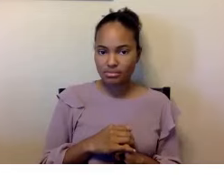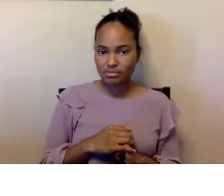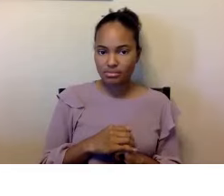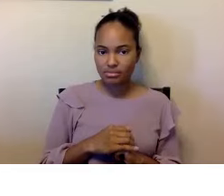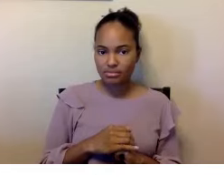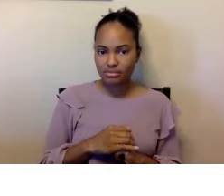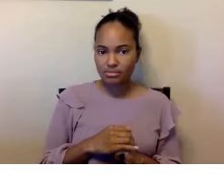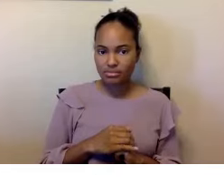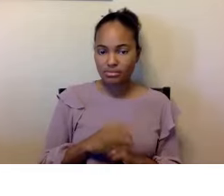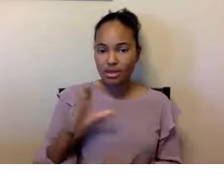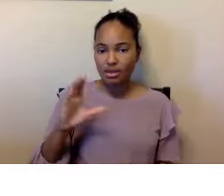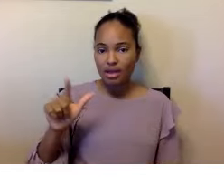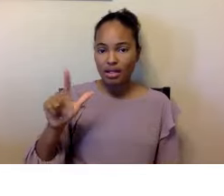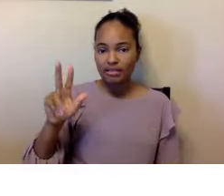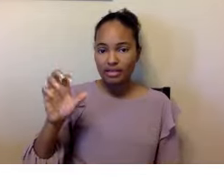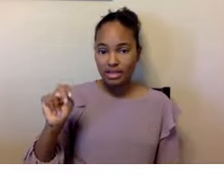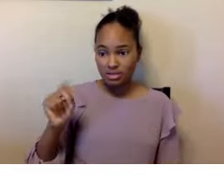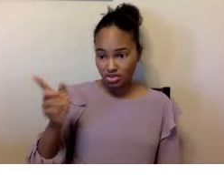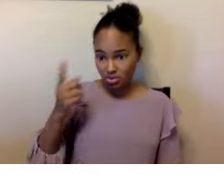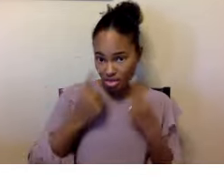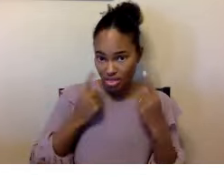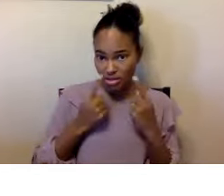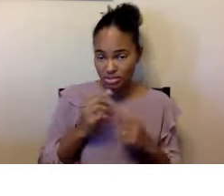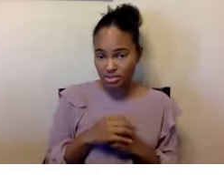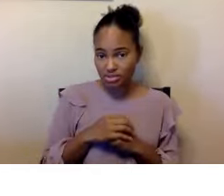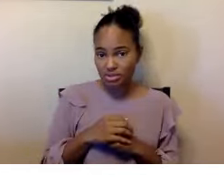What do you think, Kelvin? People with